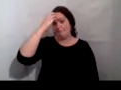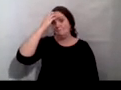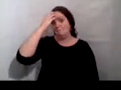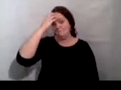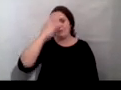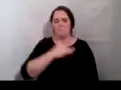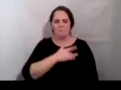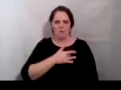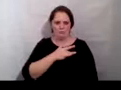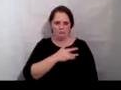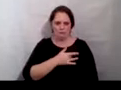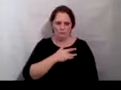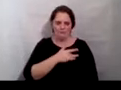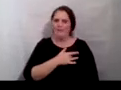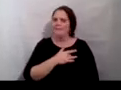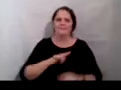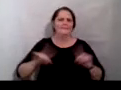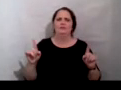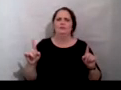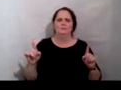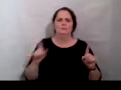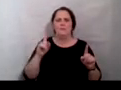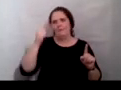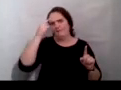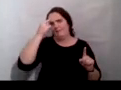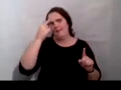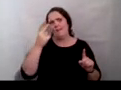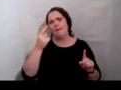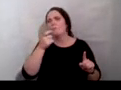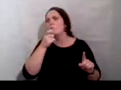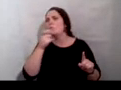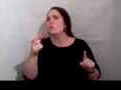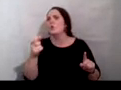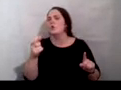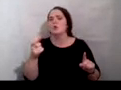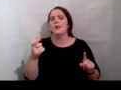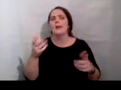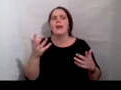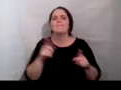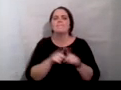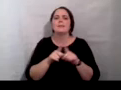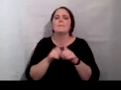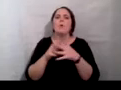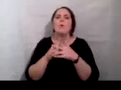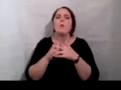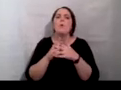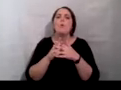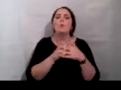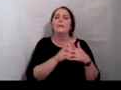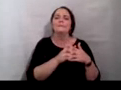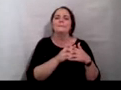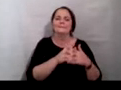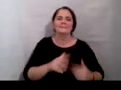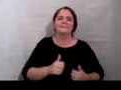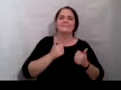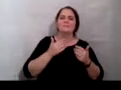very different to articulating more singular meaning that we have more in a, let's say, a Western